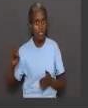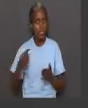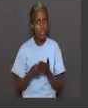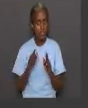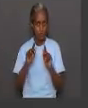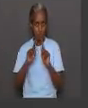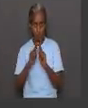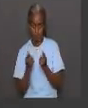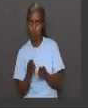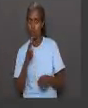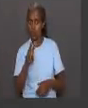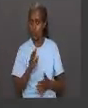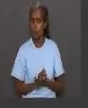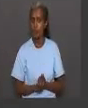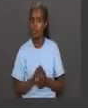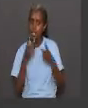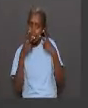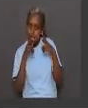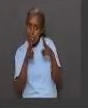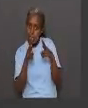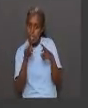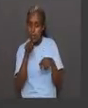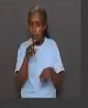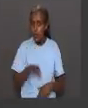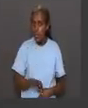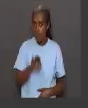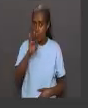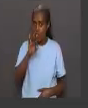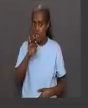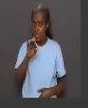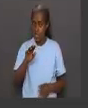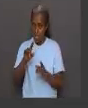In groups of 2, see if you can find